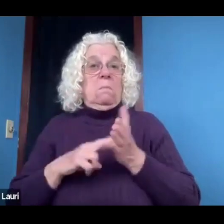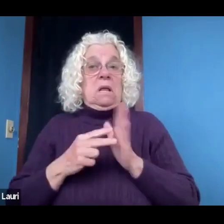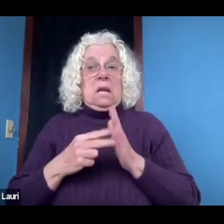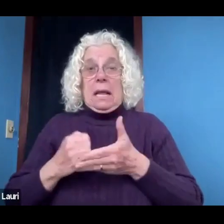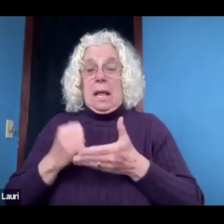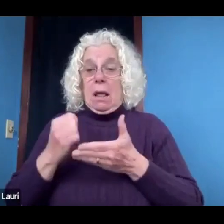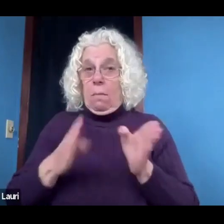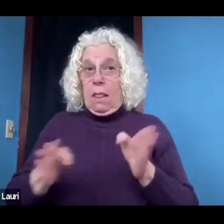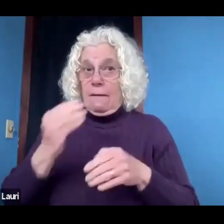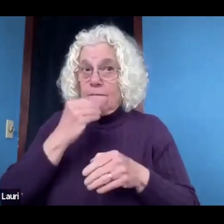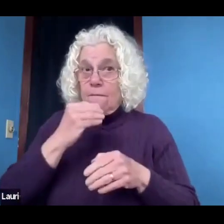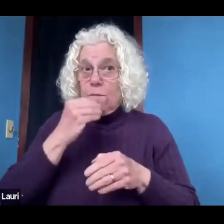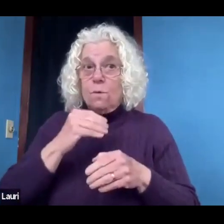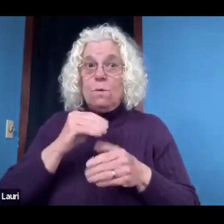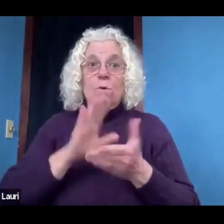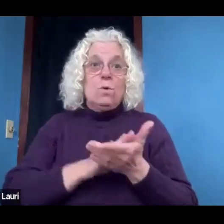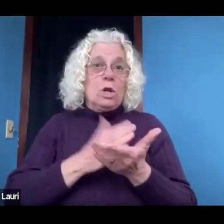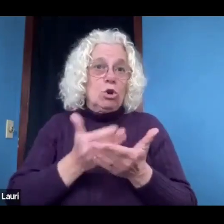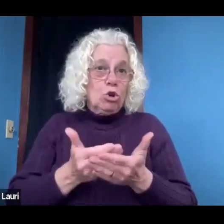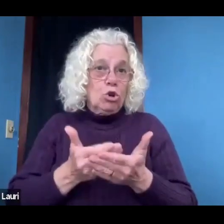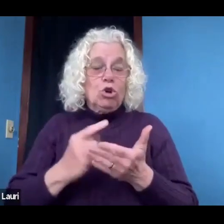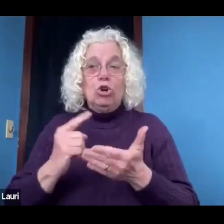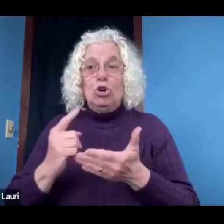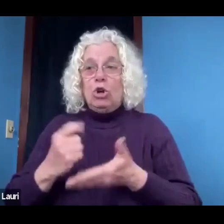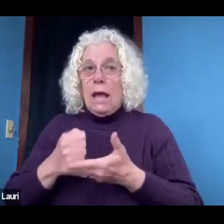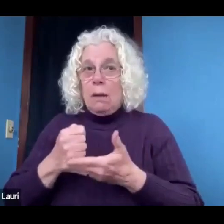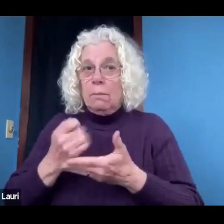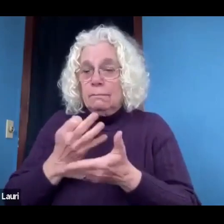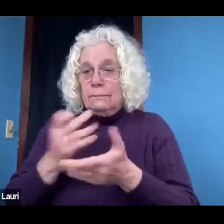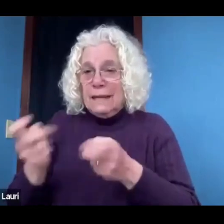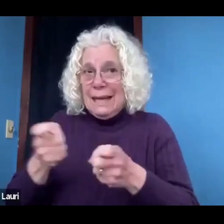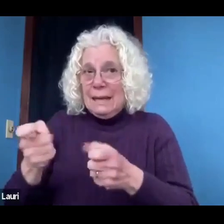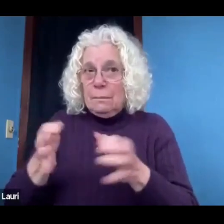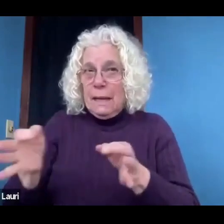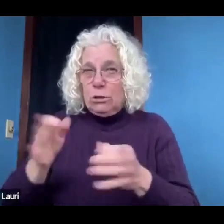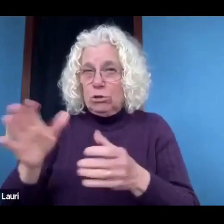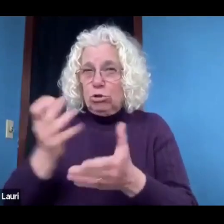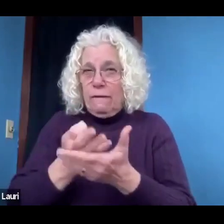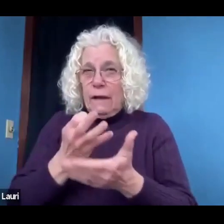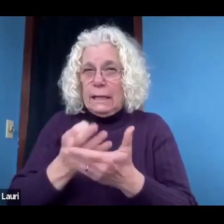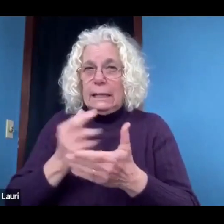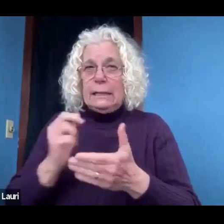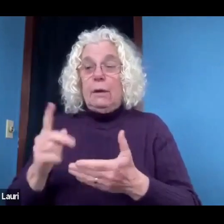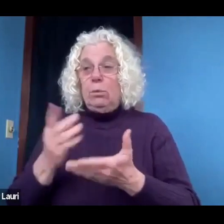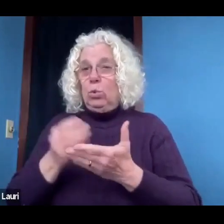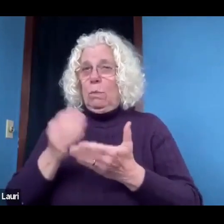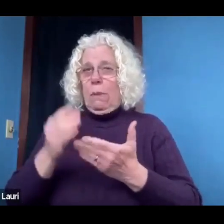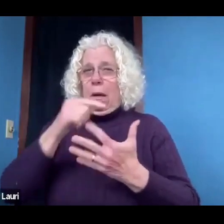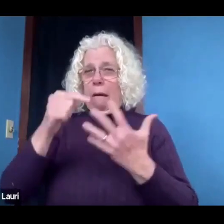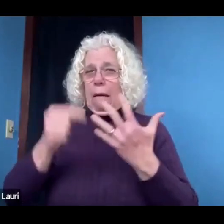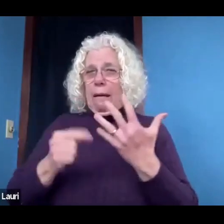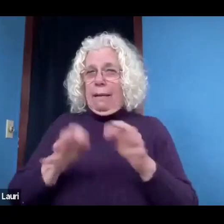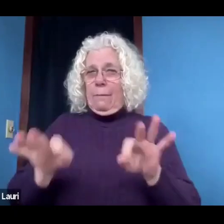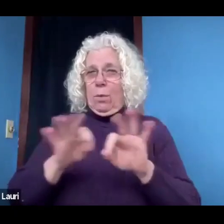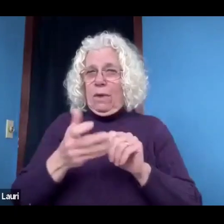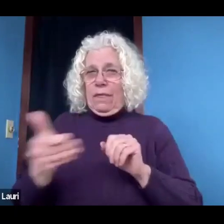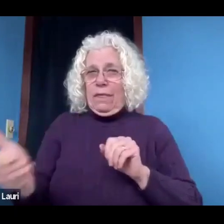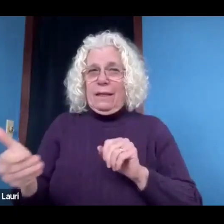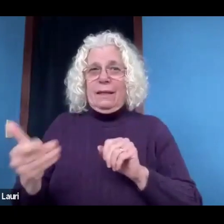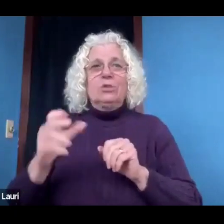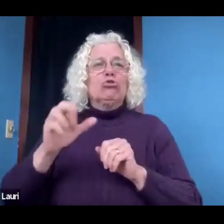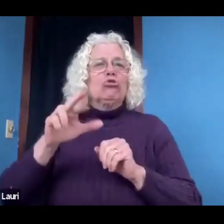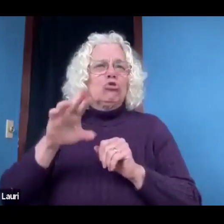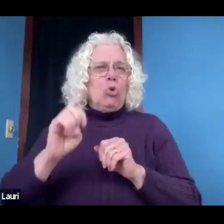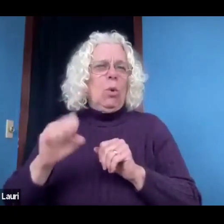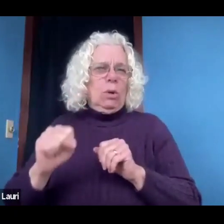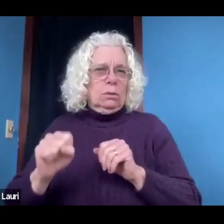planning and preparation, managing finances, helping someone shopping for essential items, doing chores around the home,